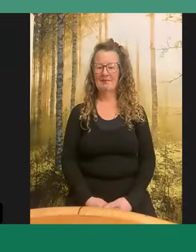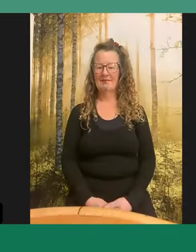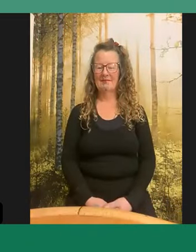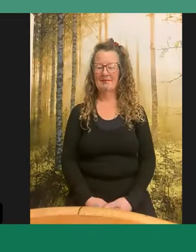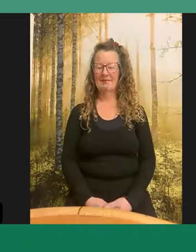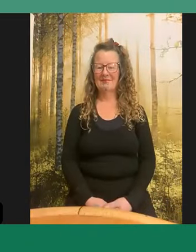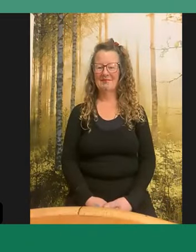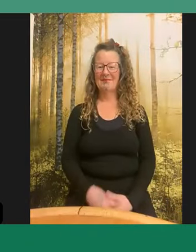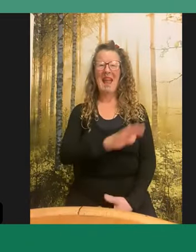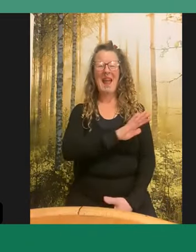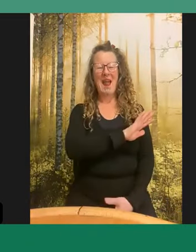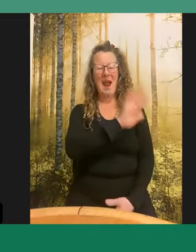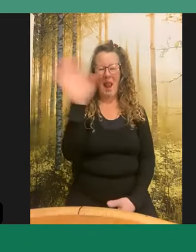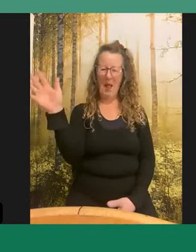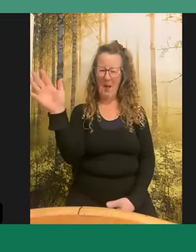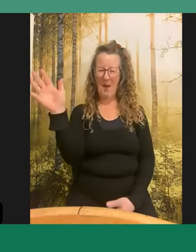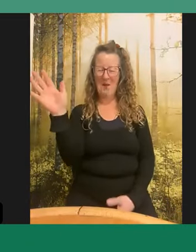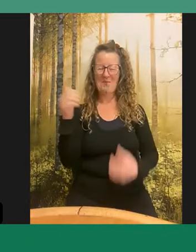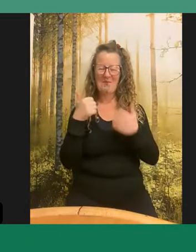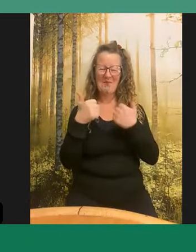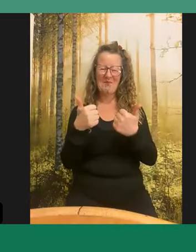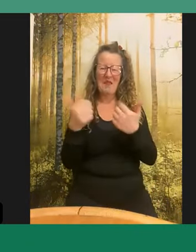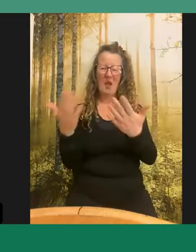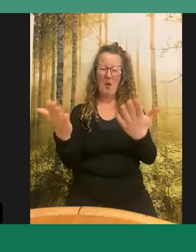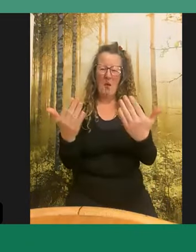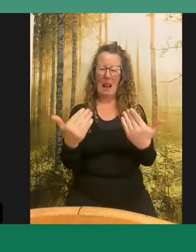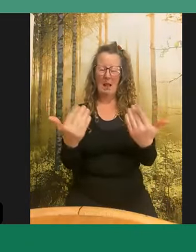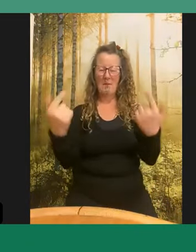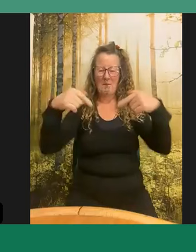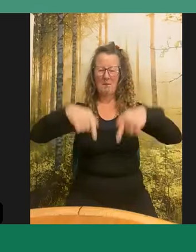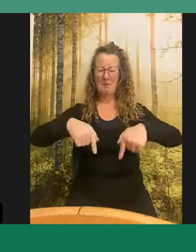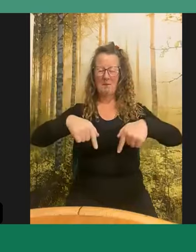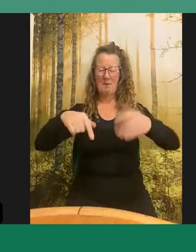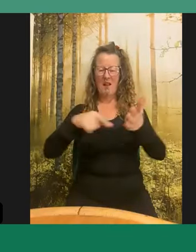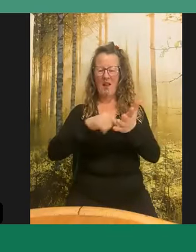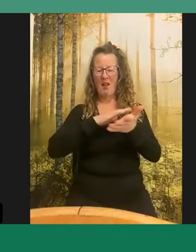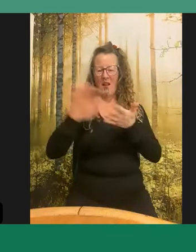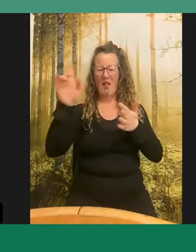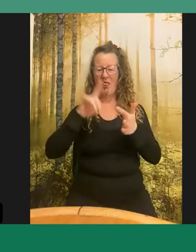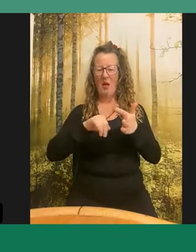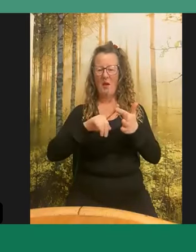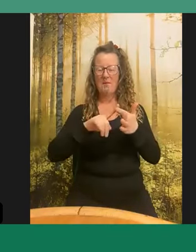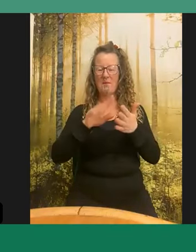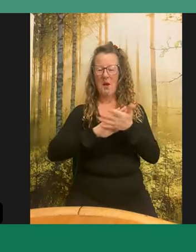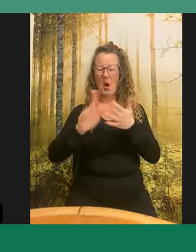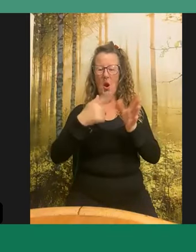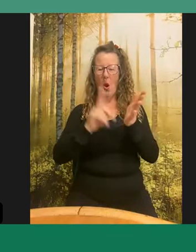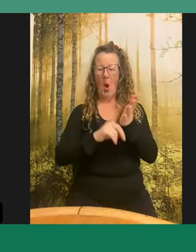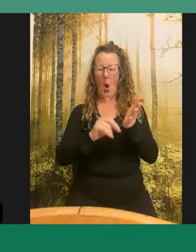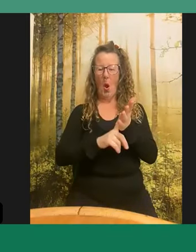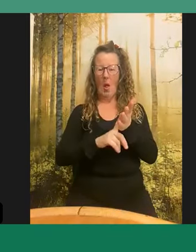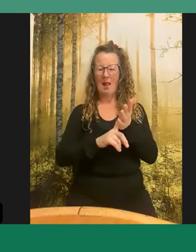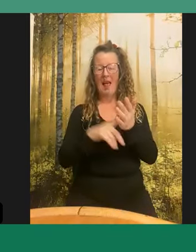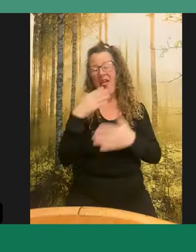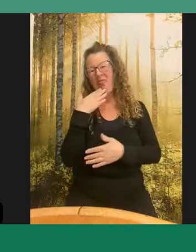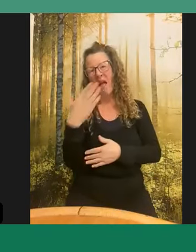Hello, everyone, and welcome to the hall. Thank you all so much for joining us today, and sorry for the